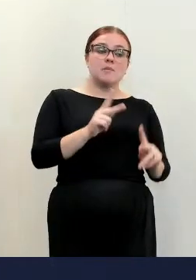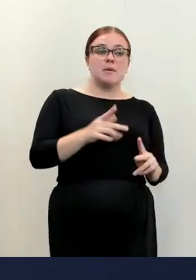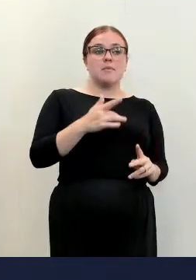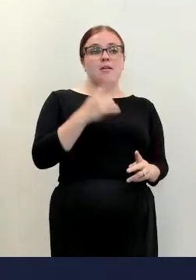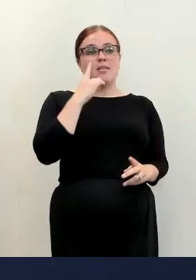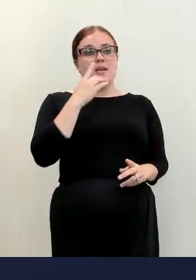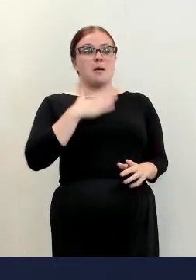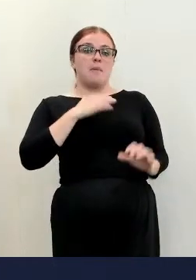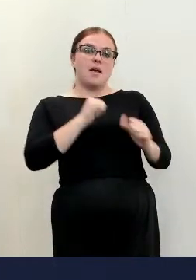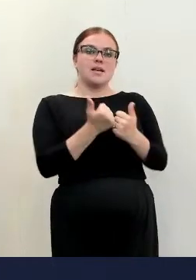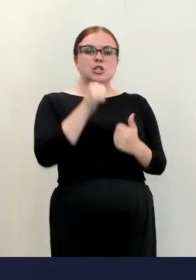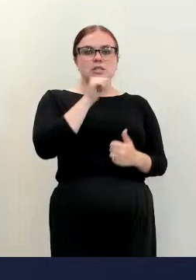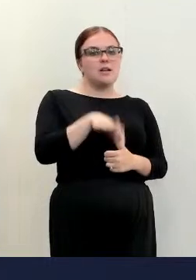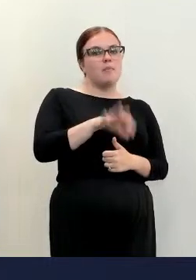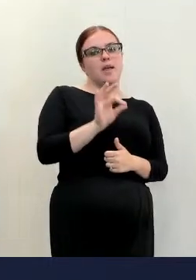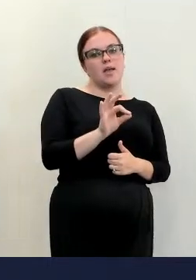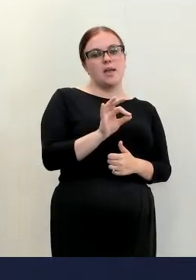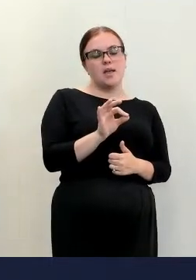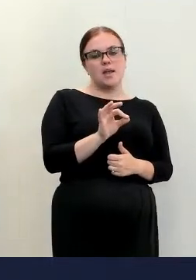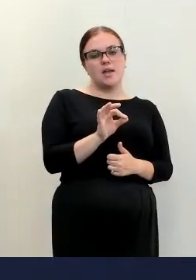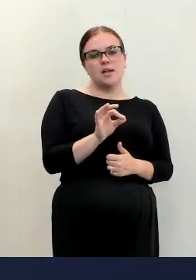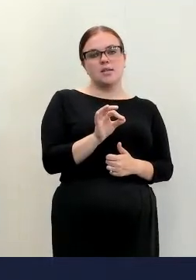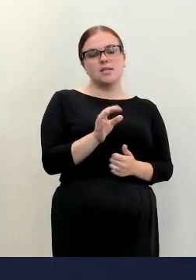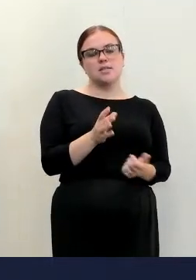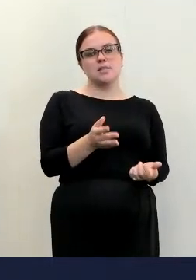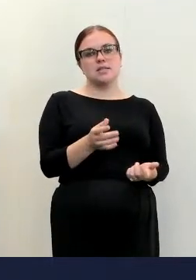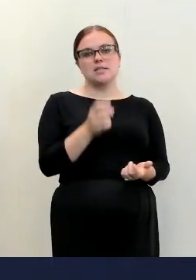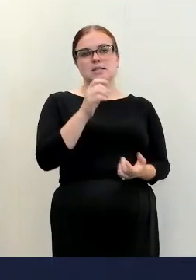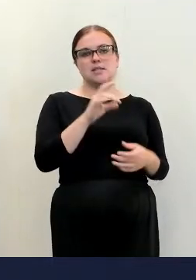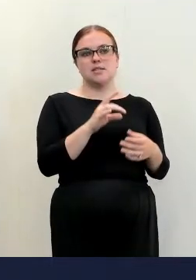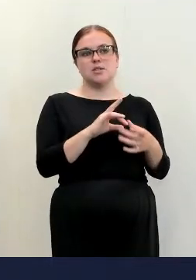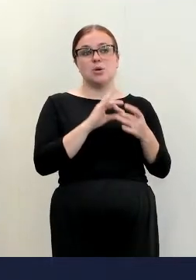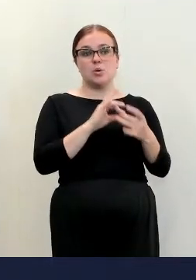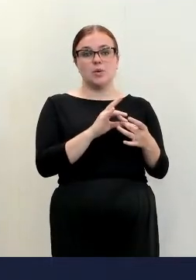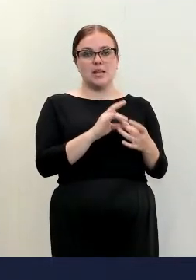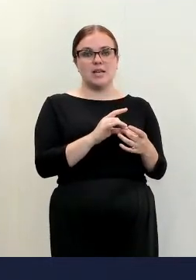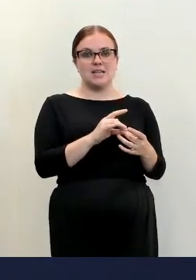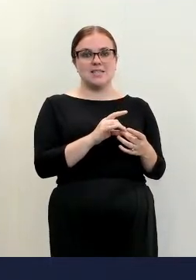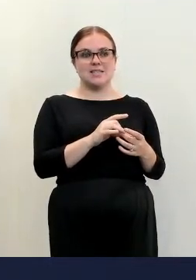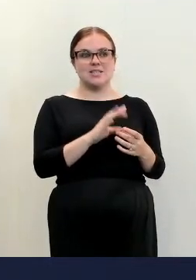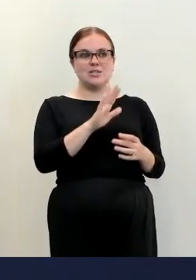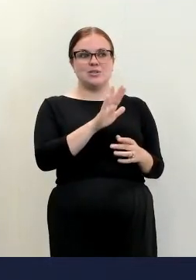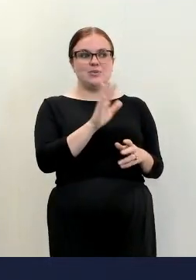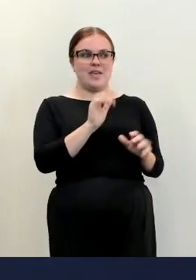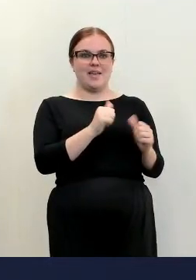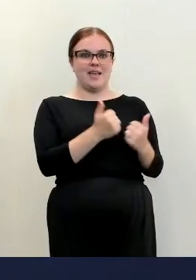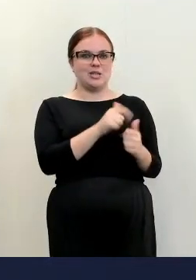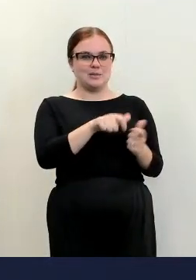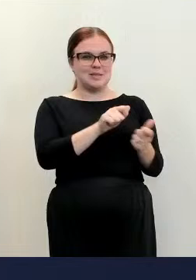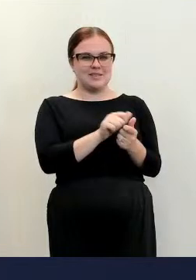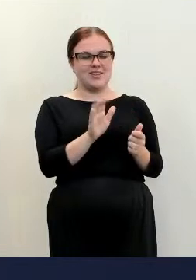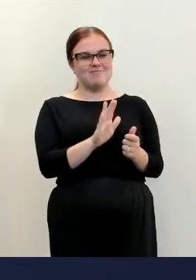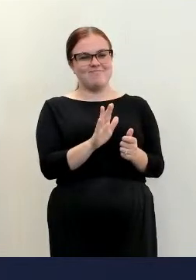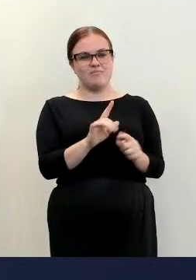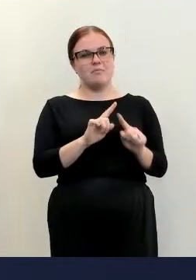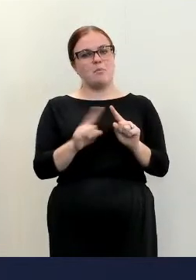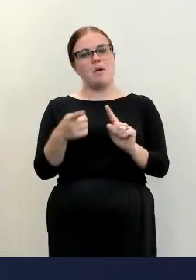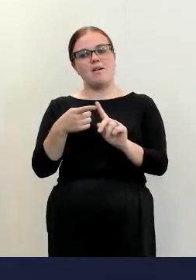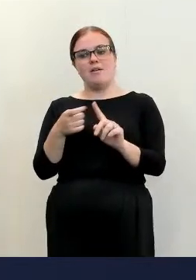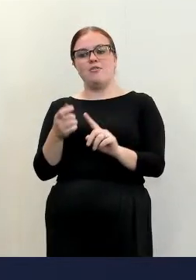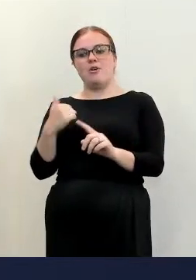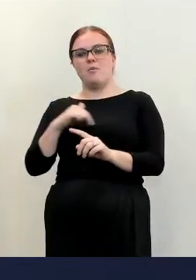my agency wasn't chosen for the funding, and it had nothing to do with particulars associated with their agency as much as the proposals that we